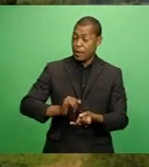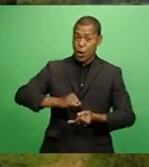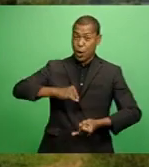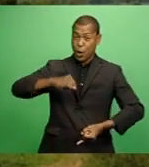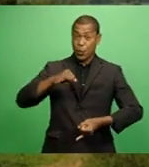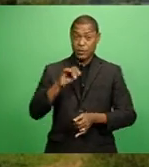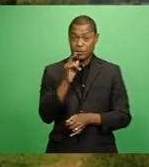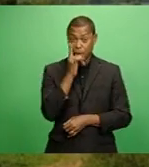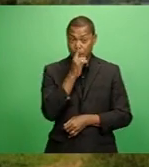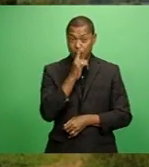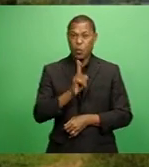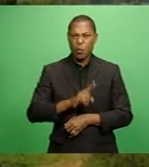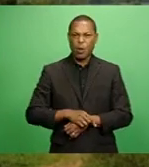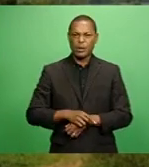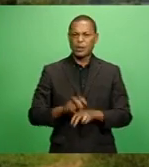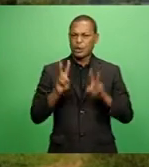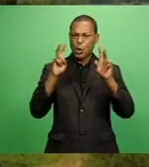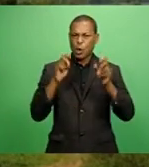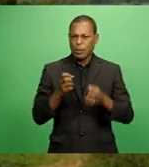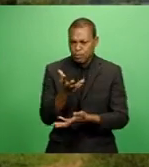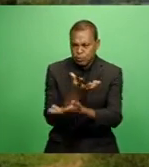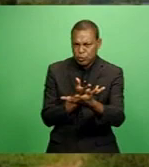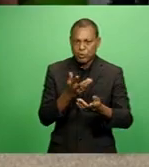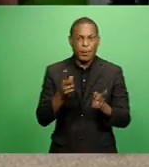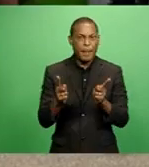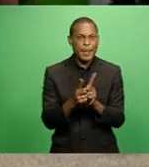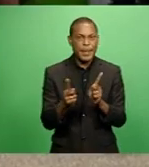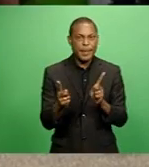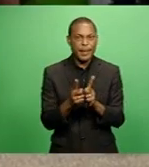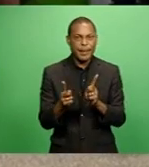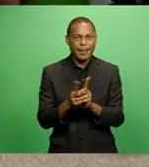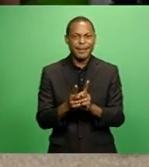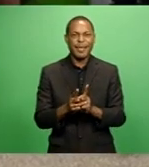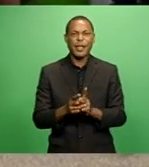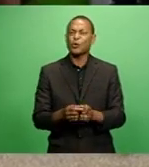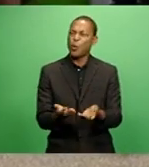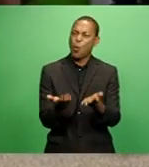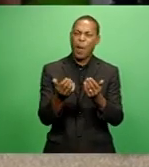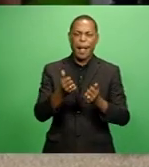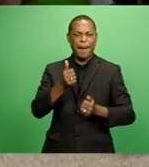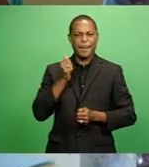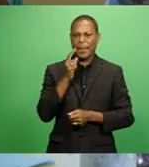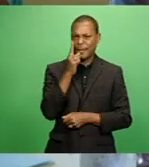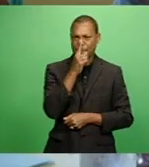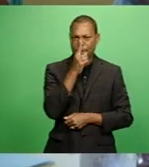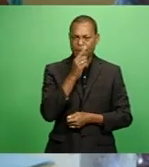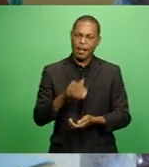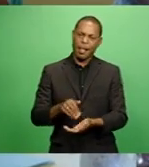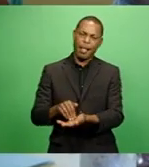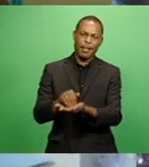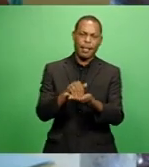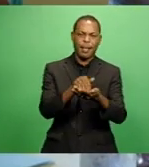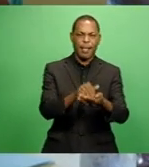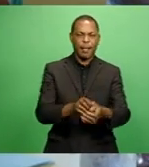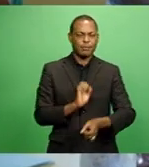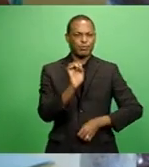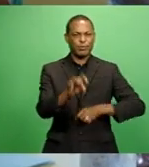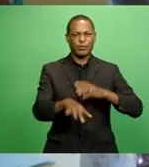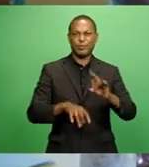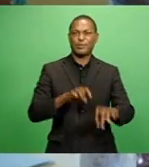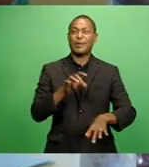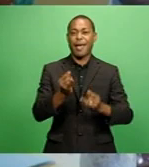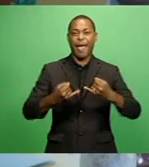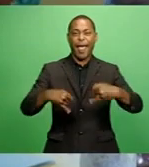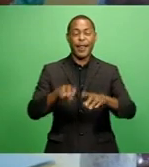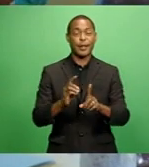at the Mbosini Vanua over the weekend, where traditional leaders agreed to welcome back their people and help contribute to the island's development.